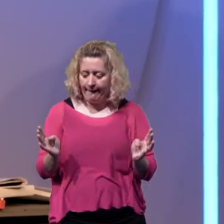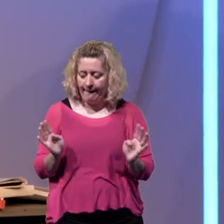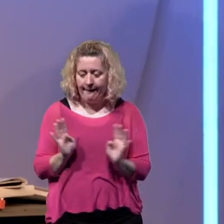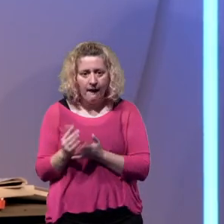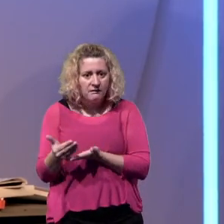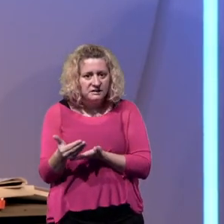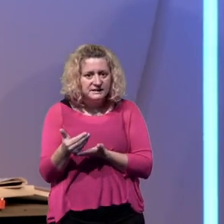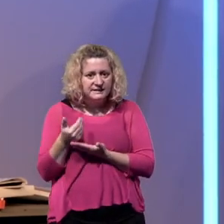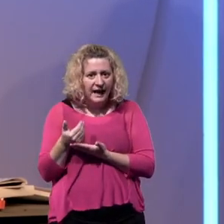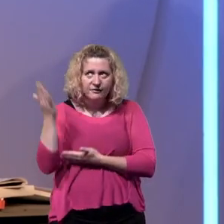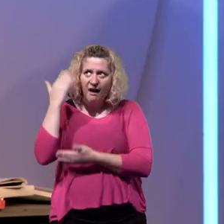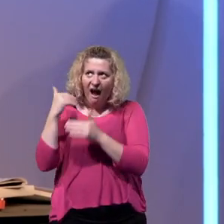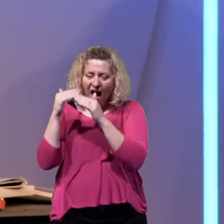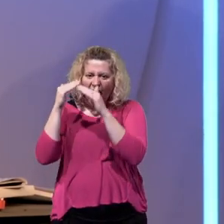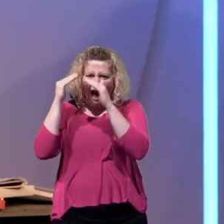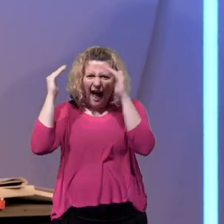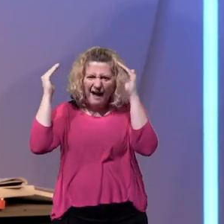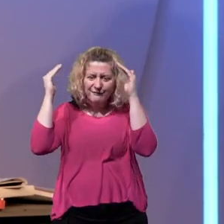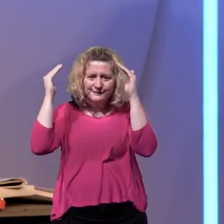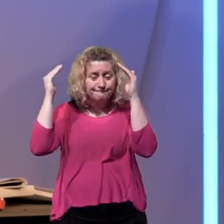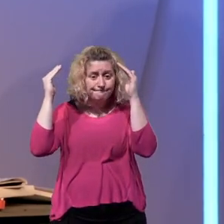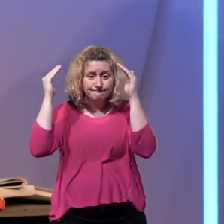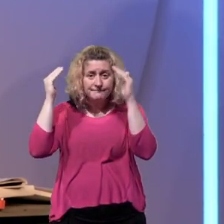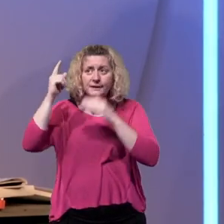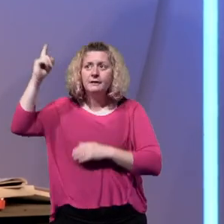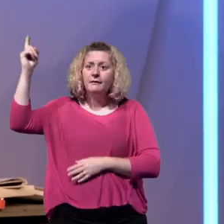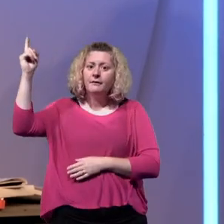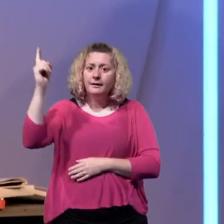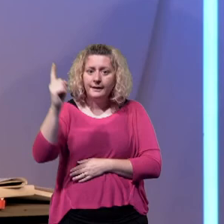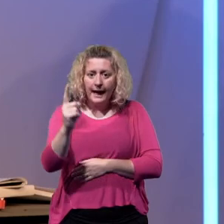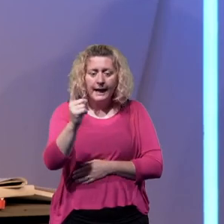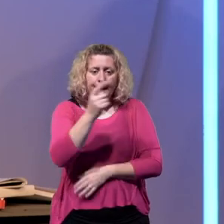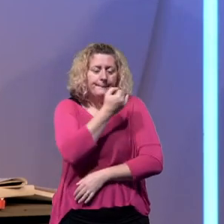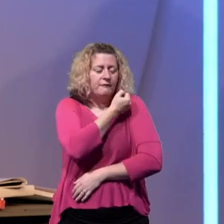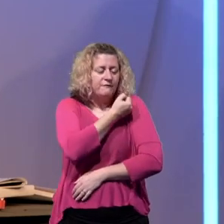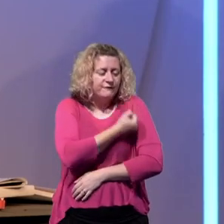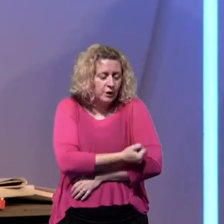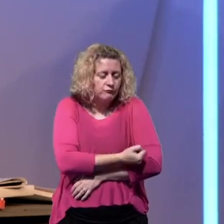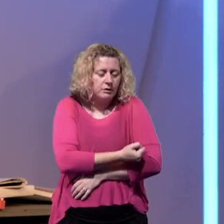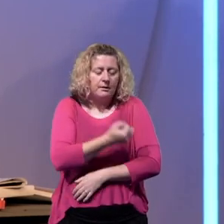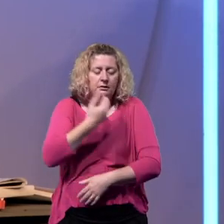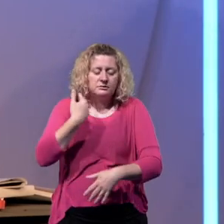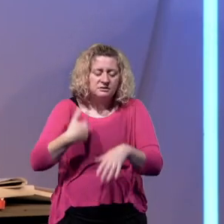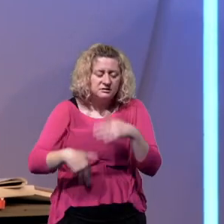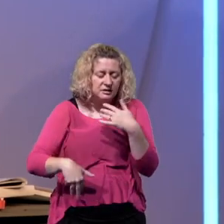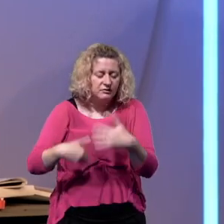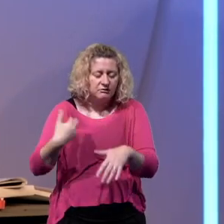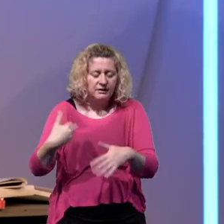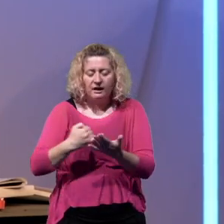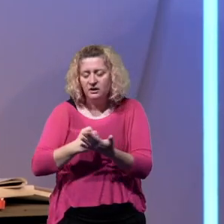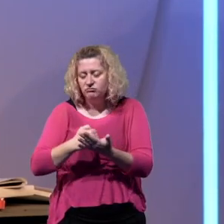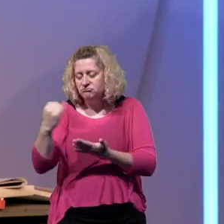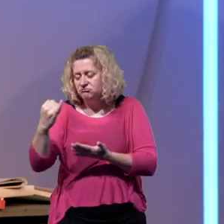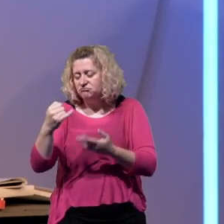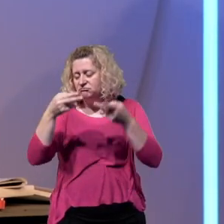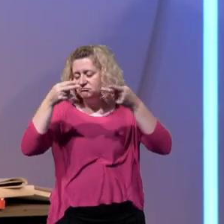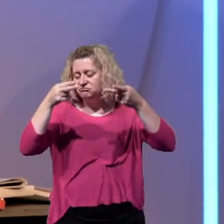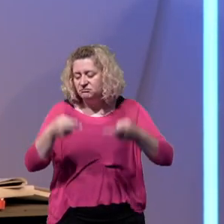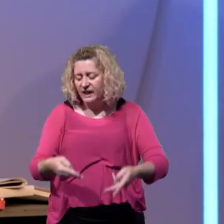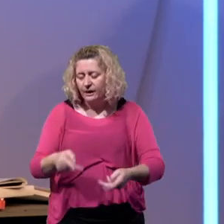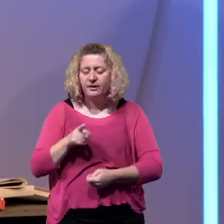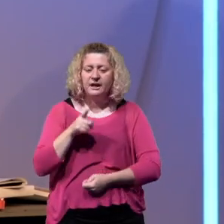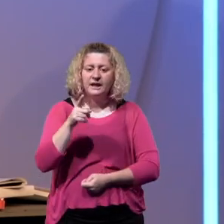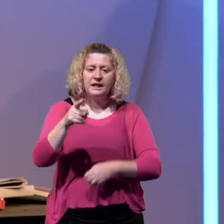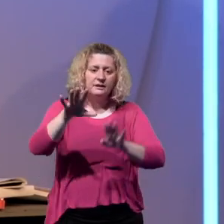made himself vulnerable. He suffered pain, rejection, and death. And he embraced suffering, not security, and we have to